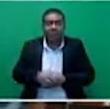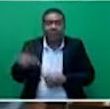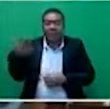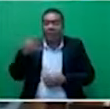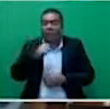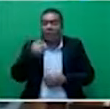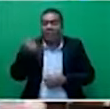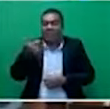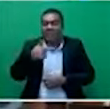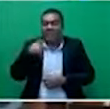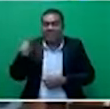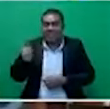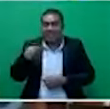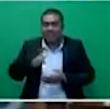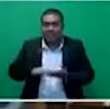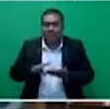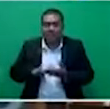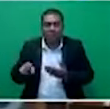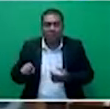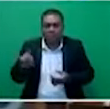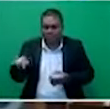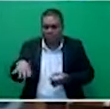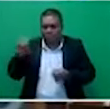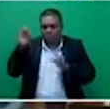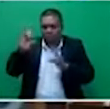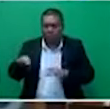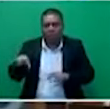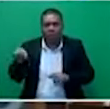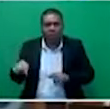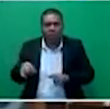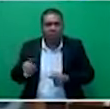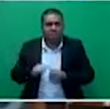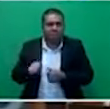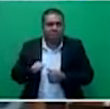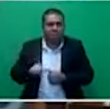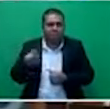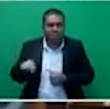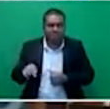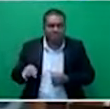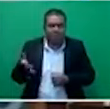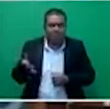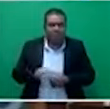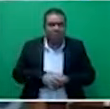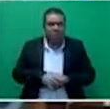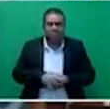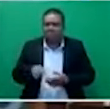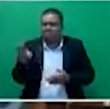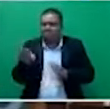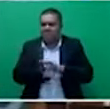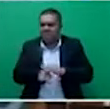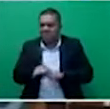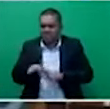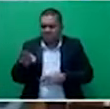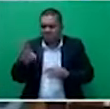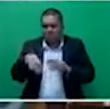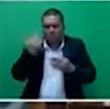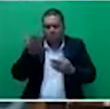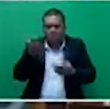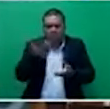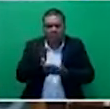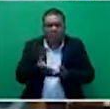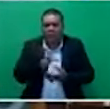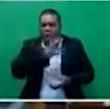$976 billion. But we know that Australia is in a much better position. So again, this kind of rudimentary, basic kind of analysis,